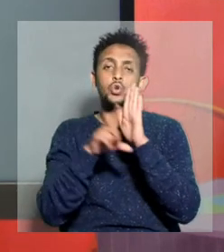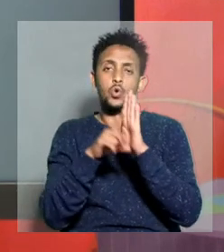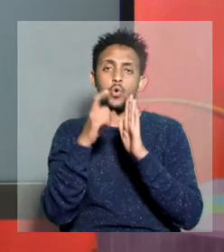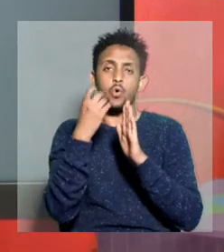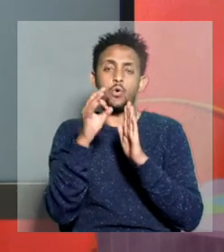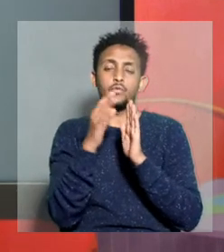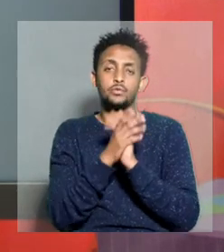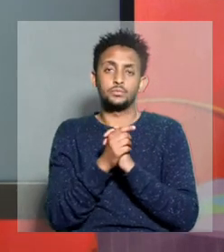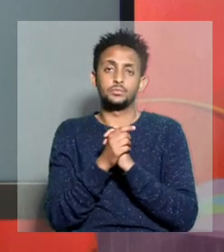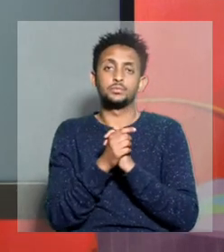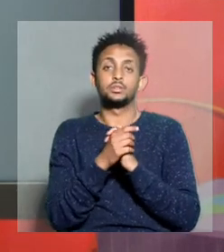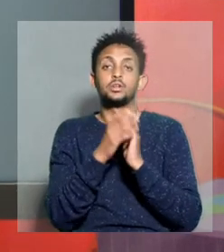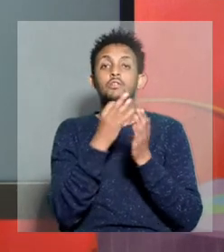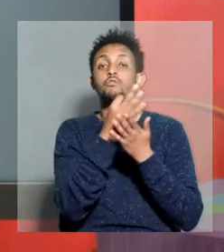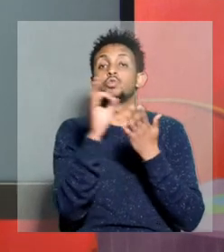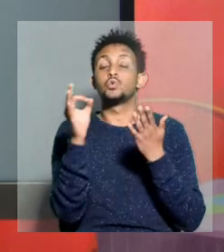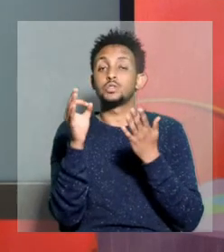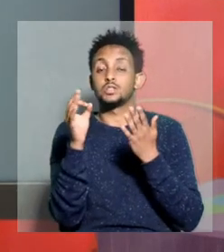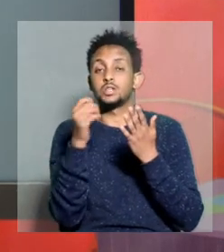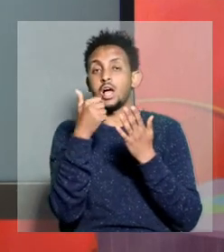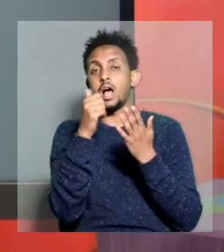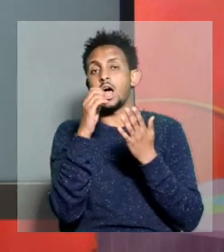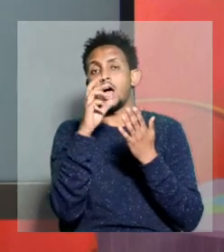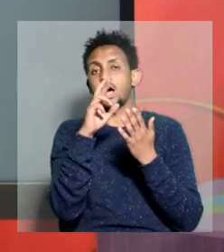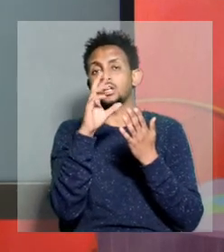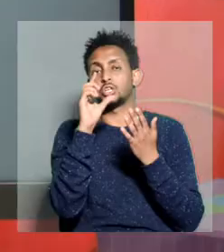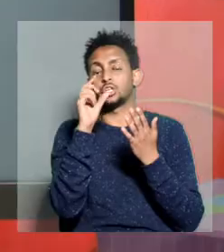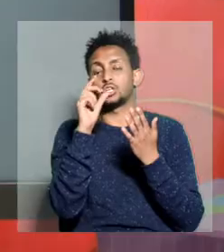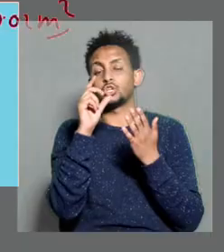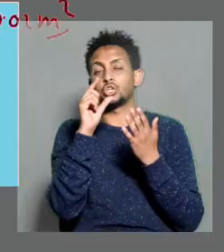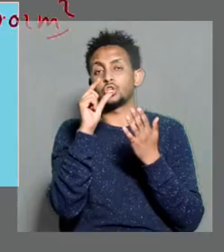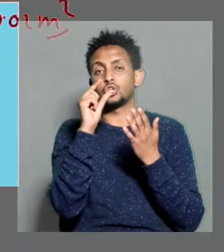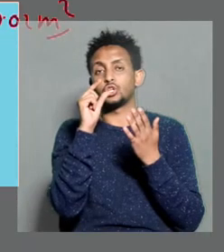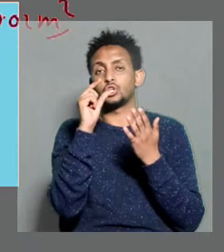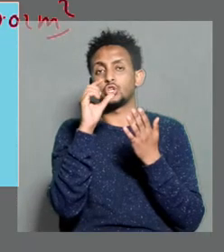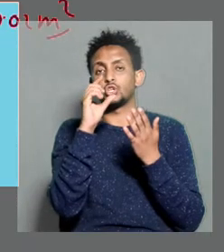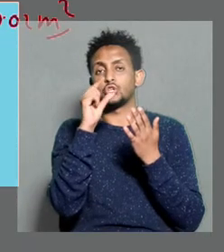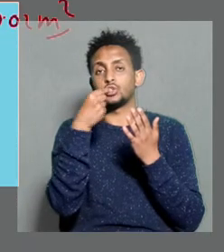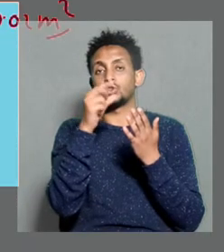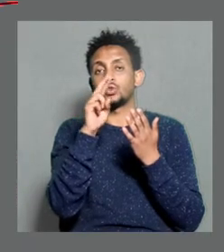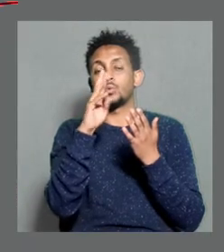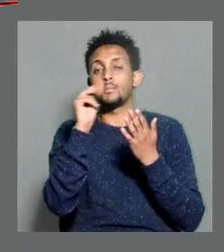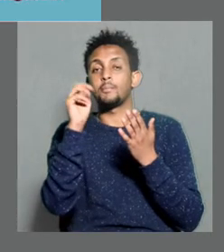of fluid statics is Archimedes' principle. It's a very important law.